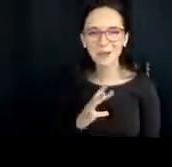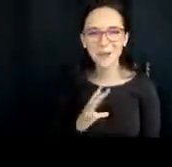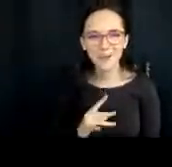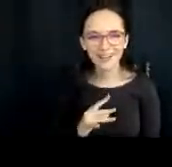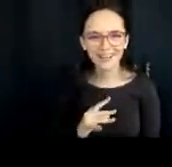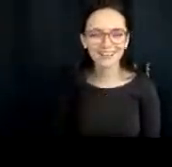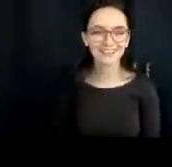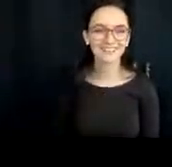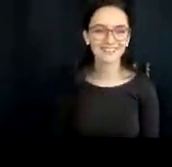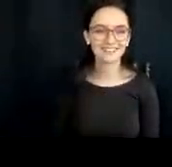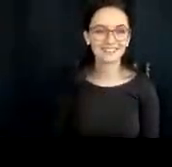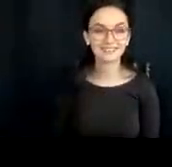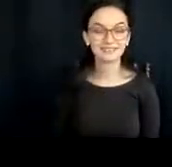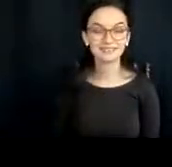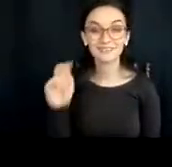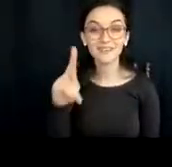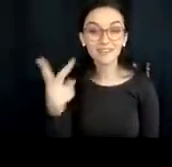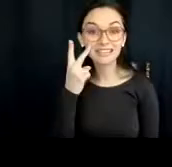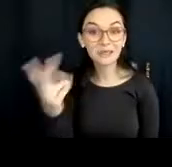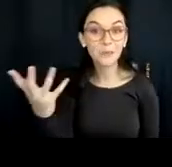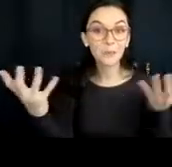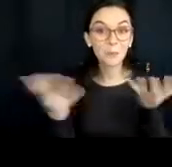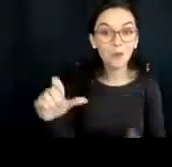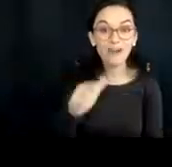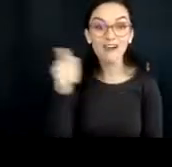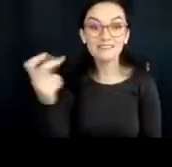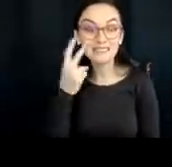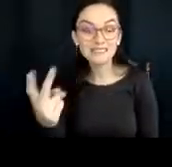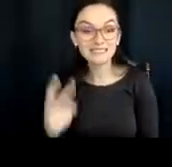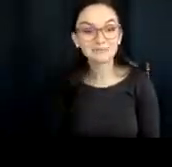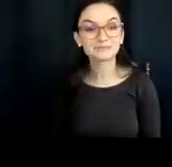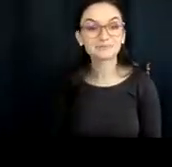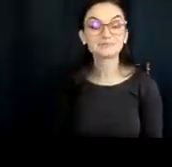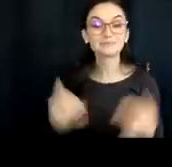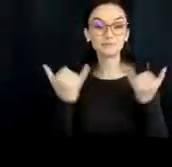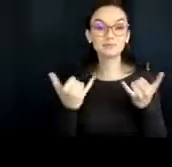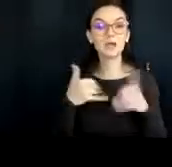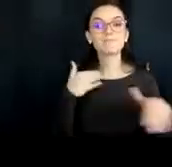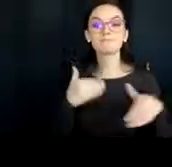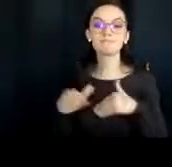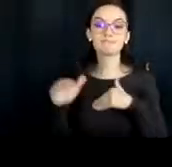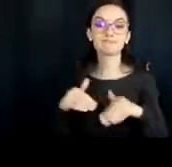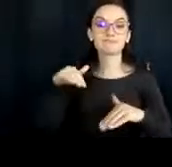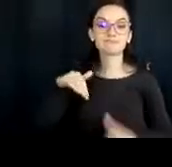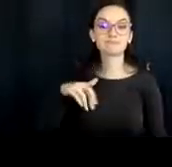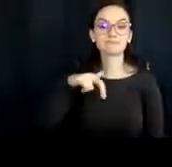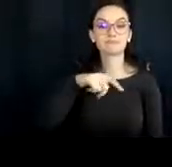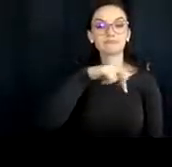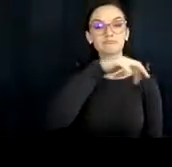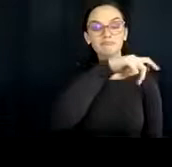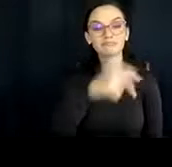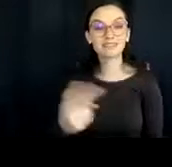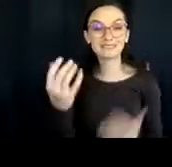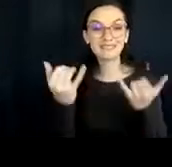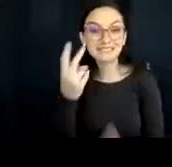right, let's see what else there is to see over here. So we're walking up right now towards the press box and the